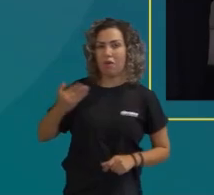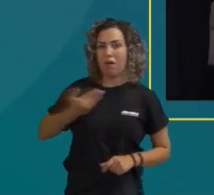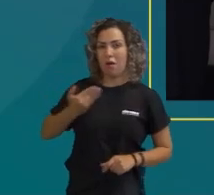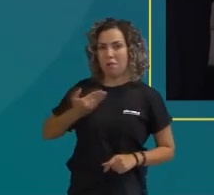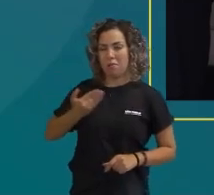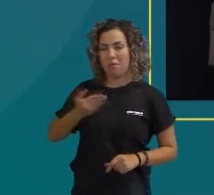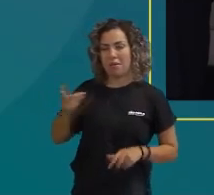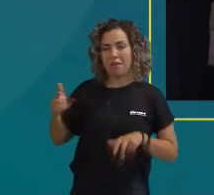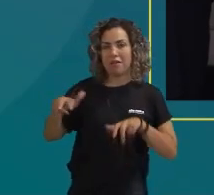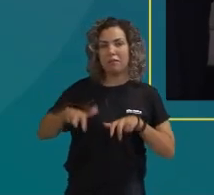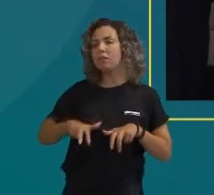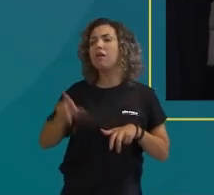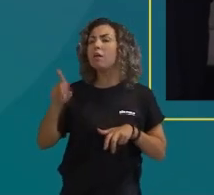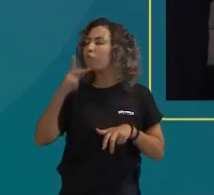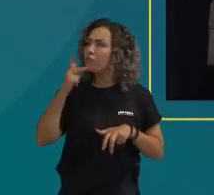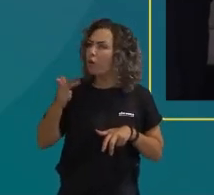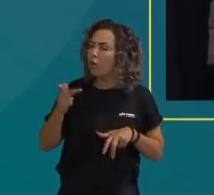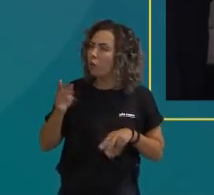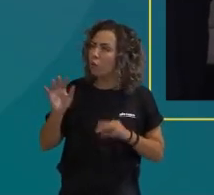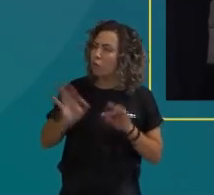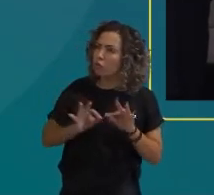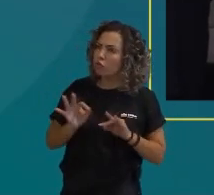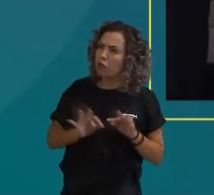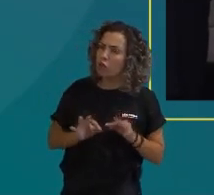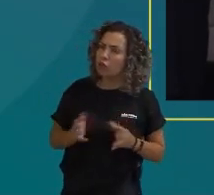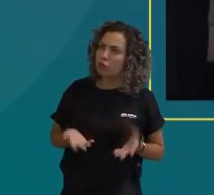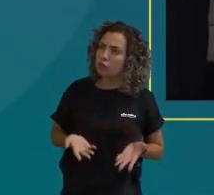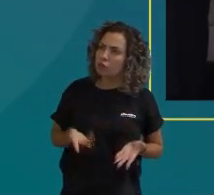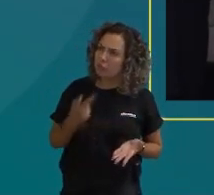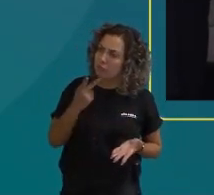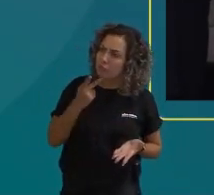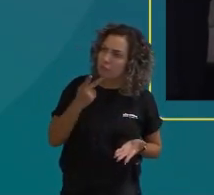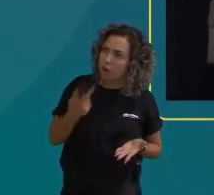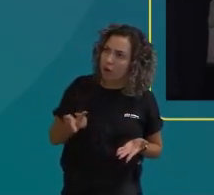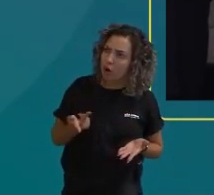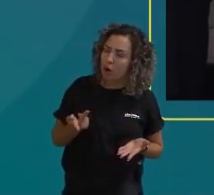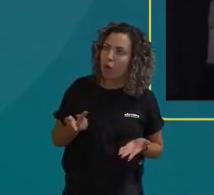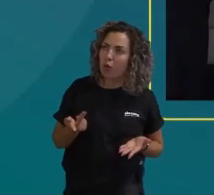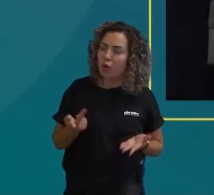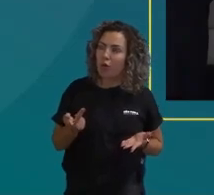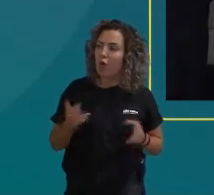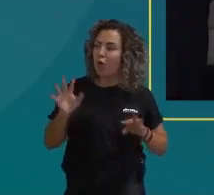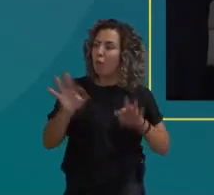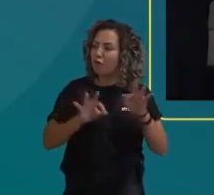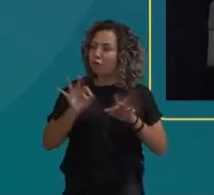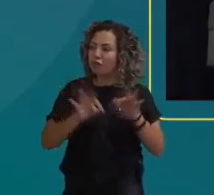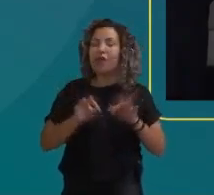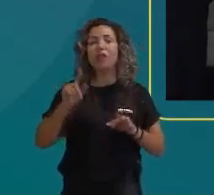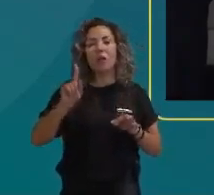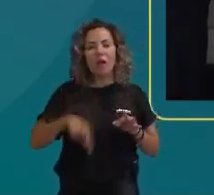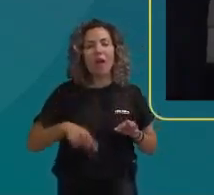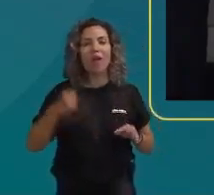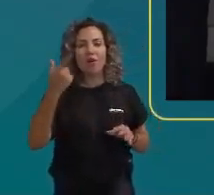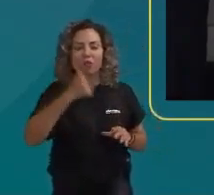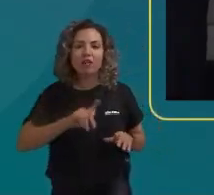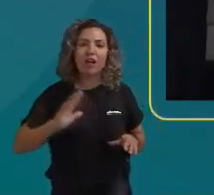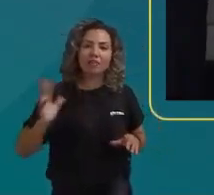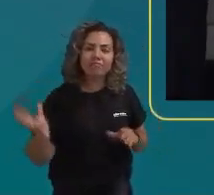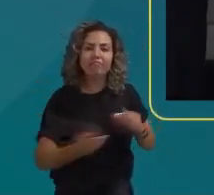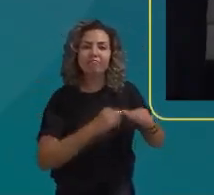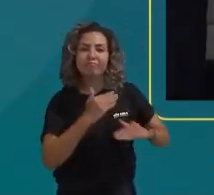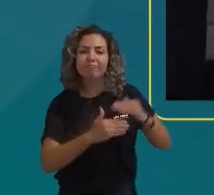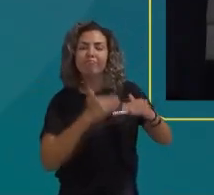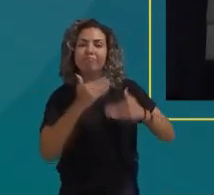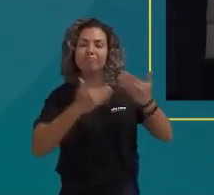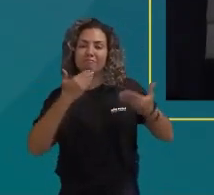You told about the project. It is Generation Restoration. So something is very clear that we are not